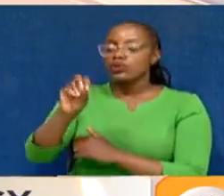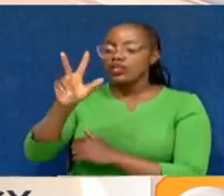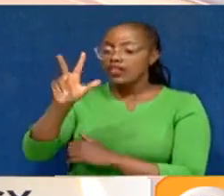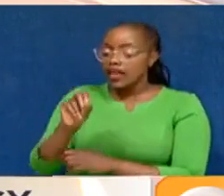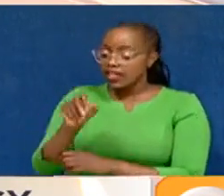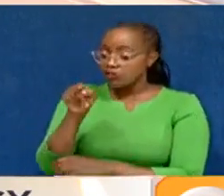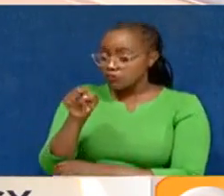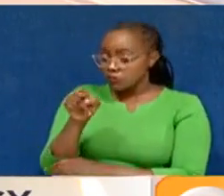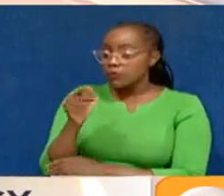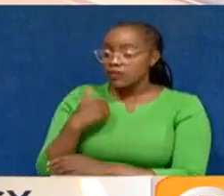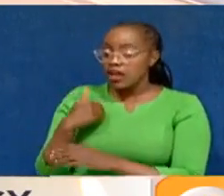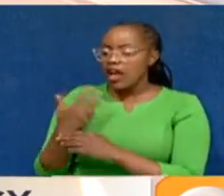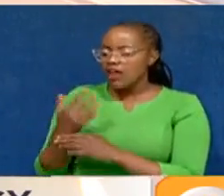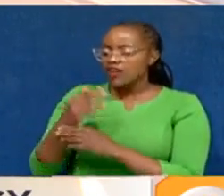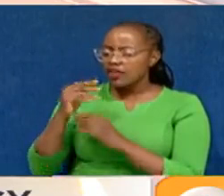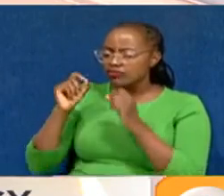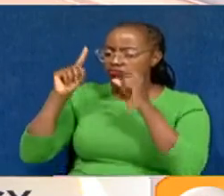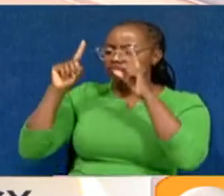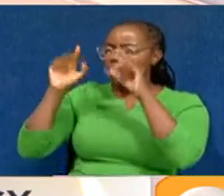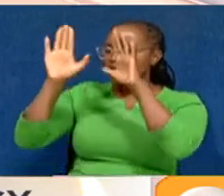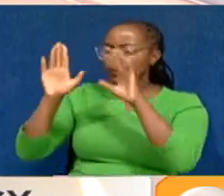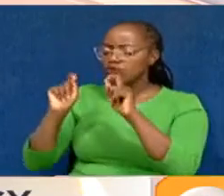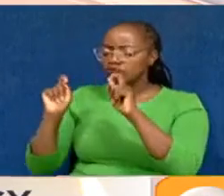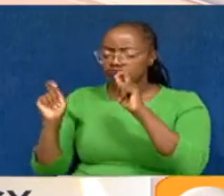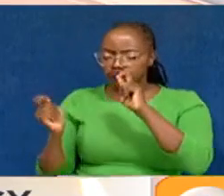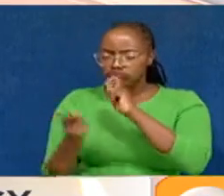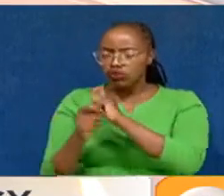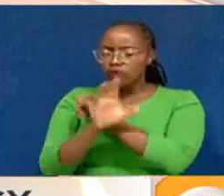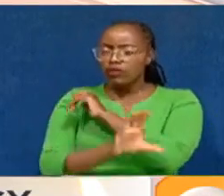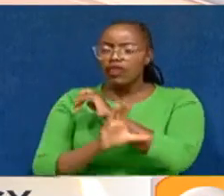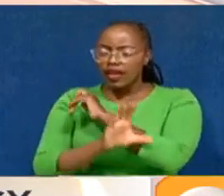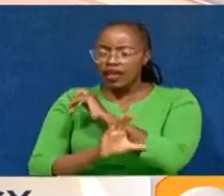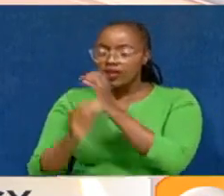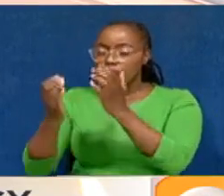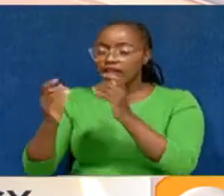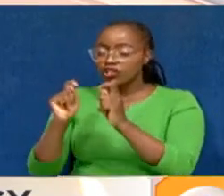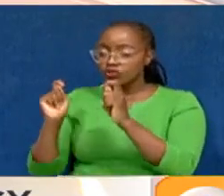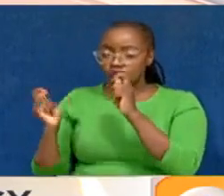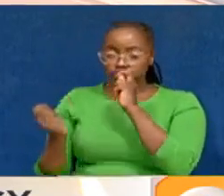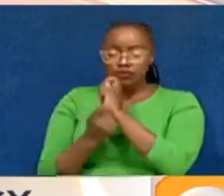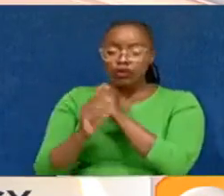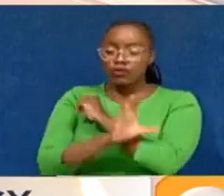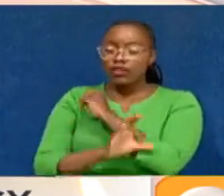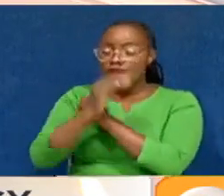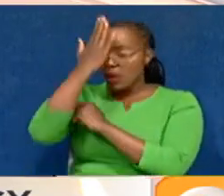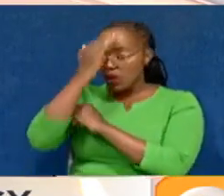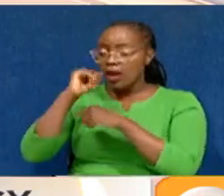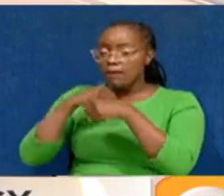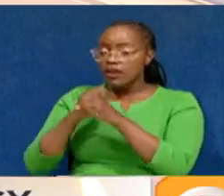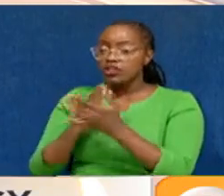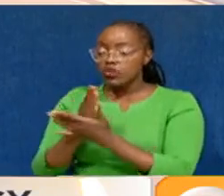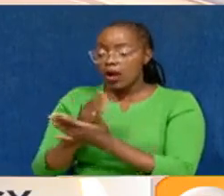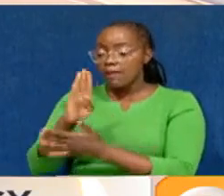And Vision 2030 was a realization that in order to transform this country, and we're required to transform this country in order to make sure that by